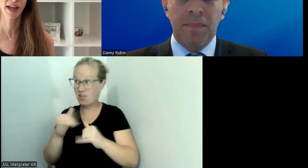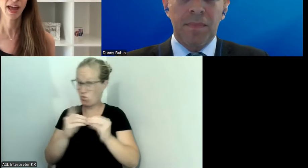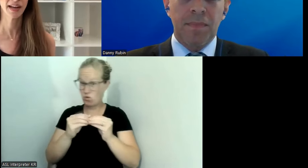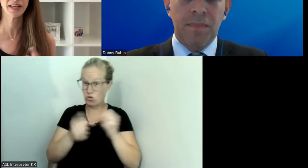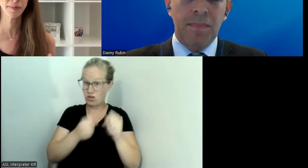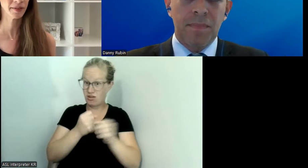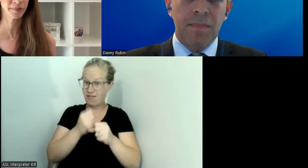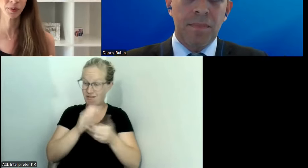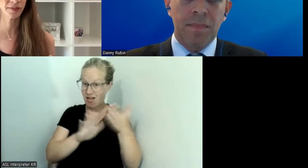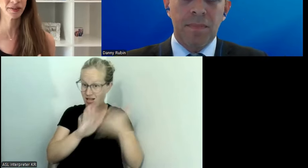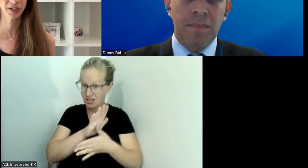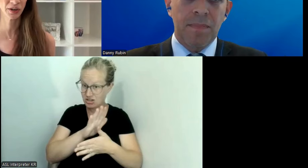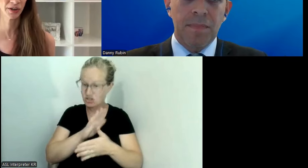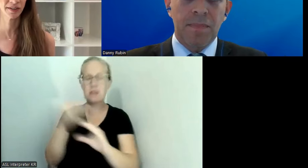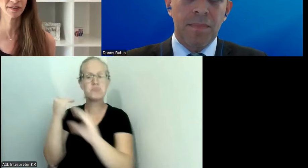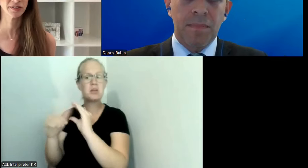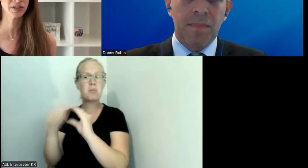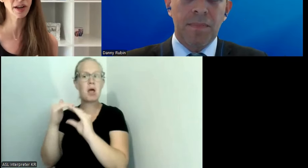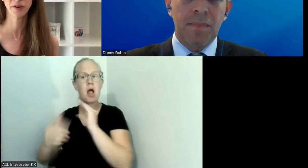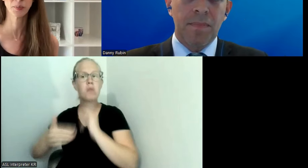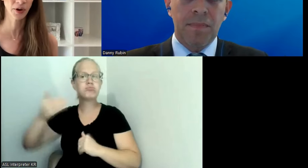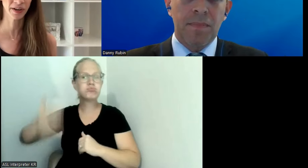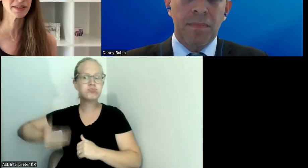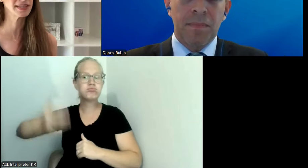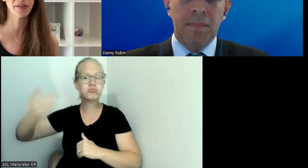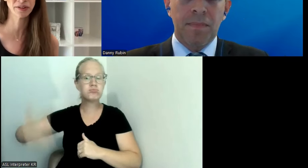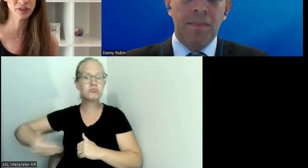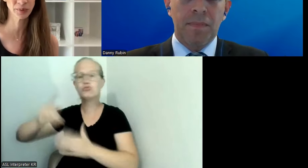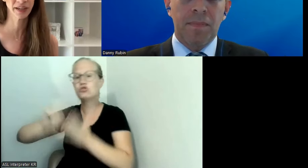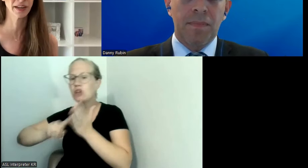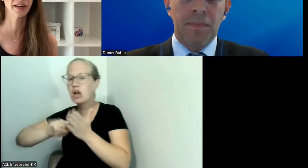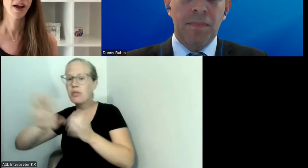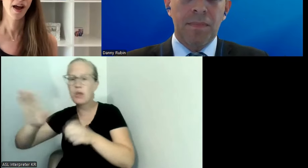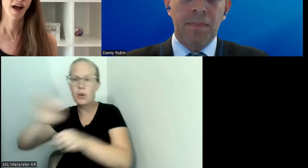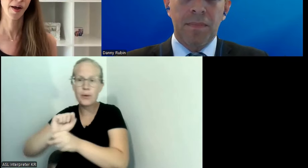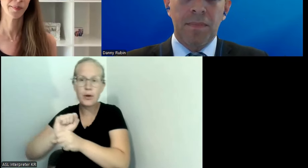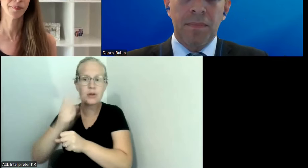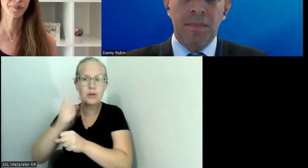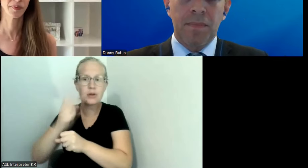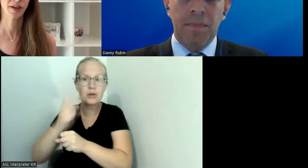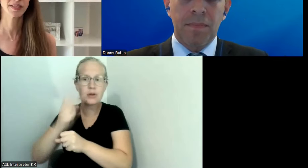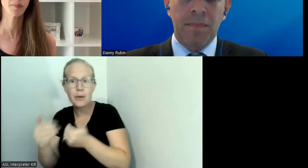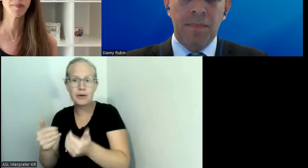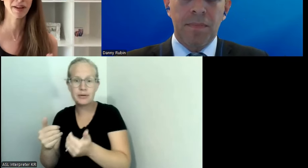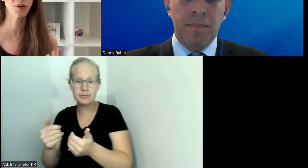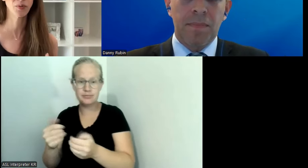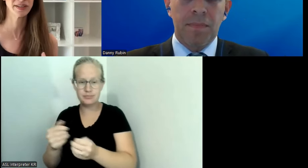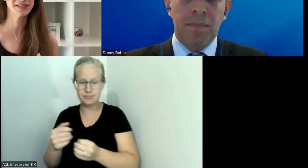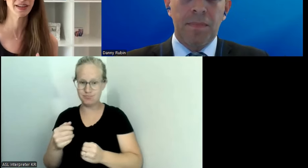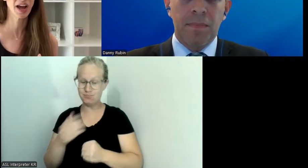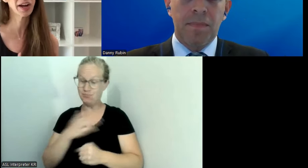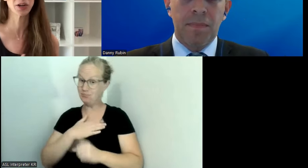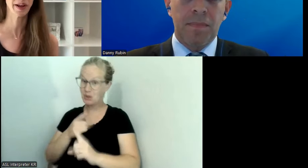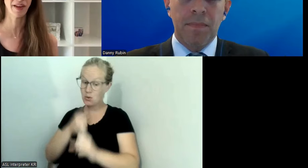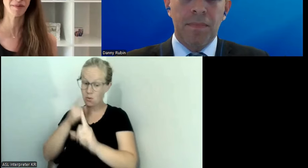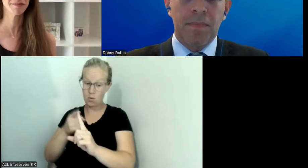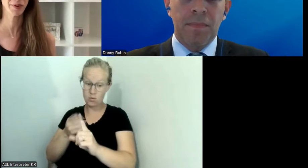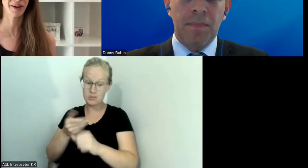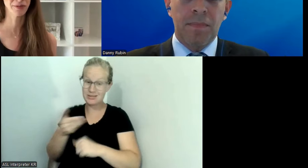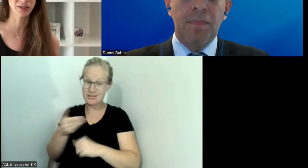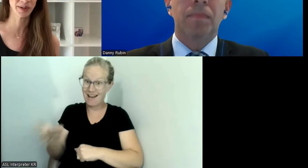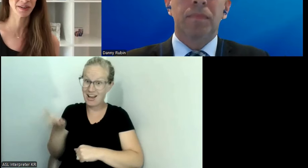that point. And I'd email them throughout the year and check on their work and see how they're doing. And, um, cause I, my goal was to get hired